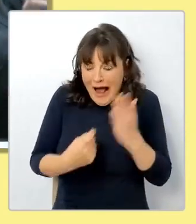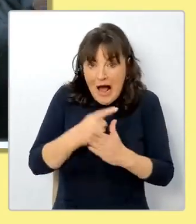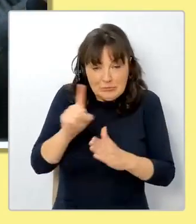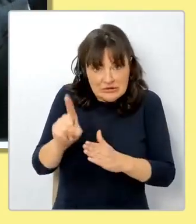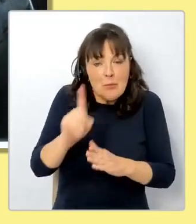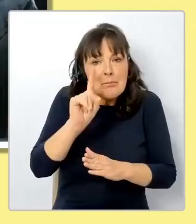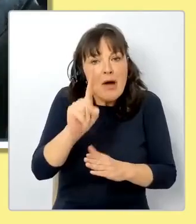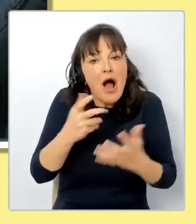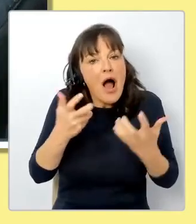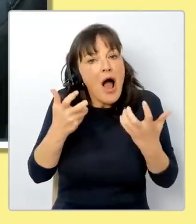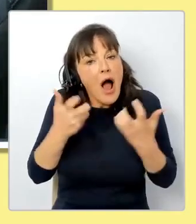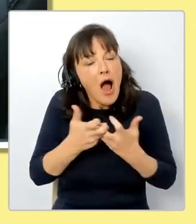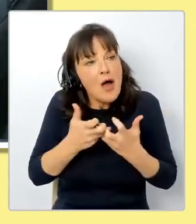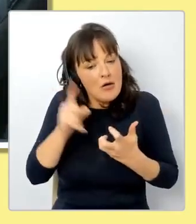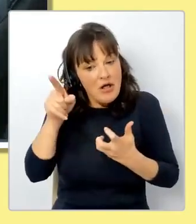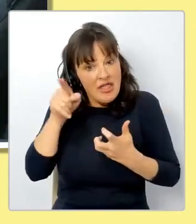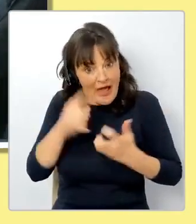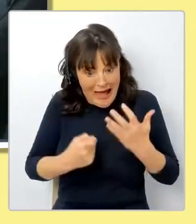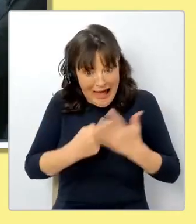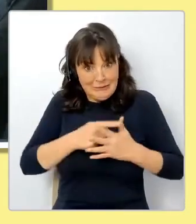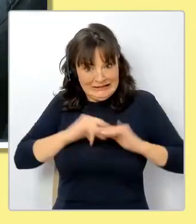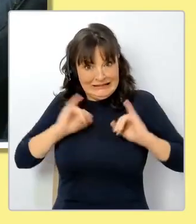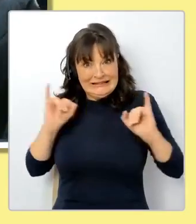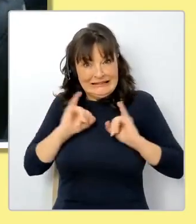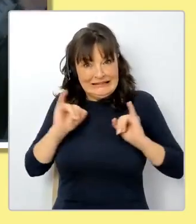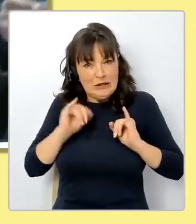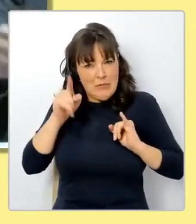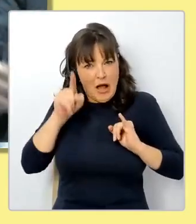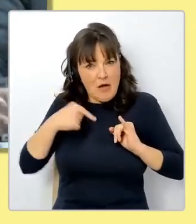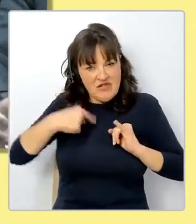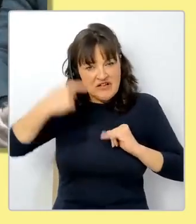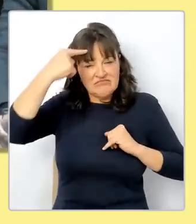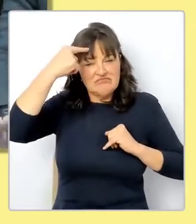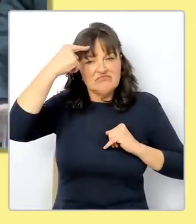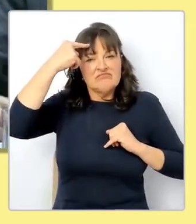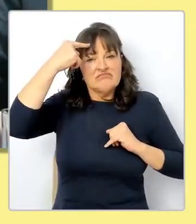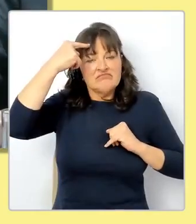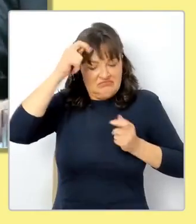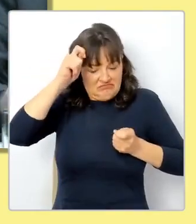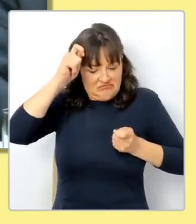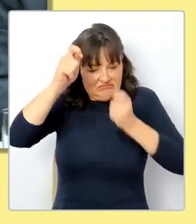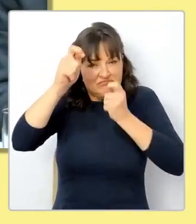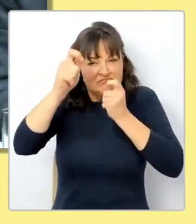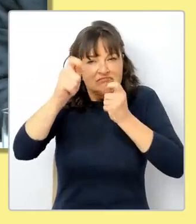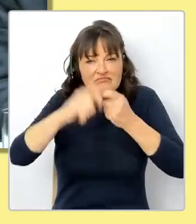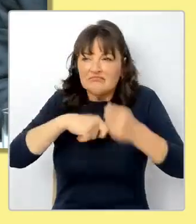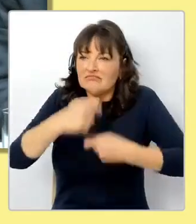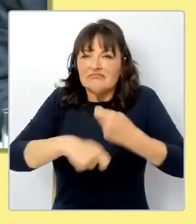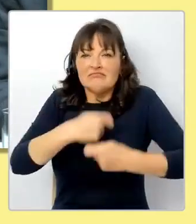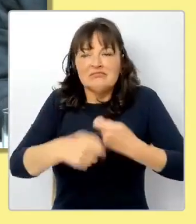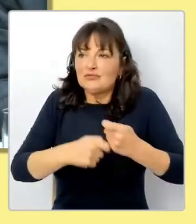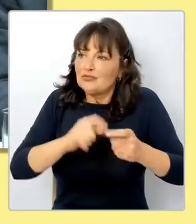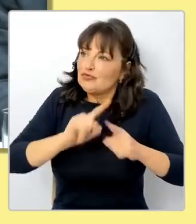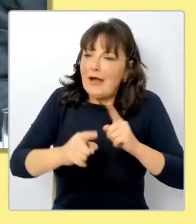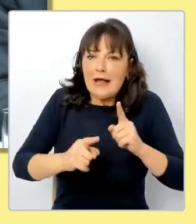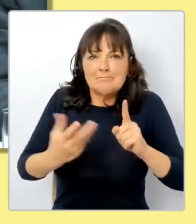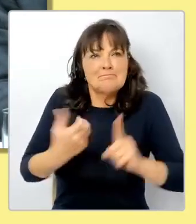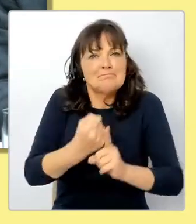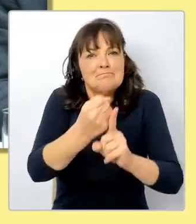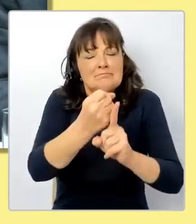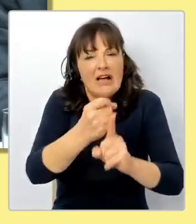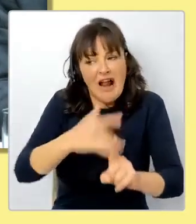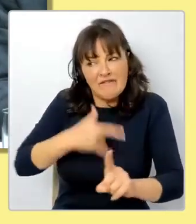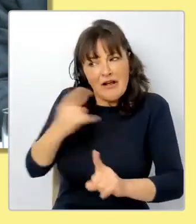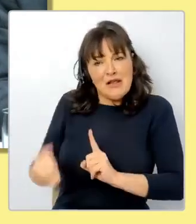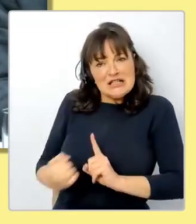putting their lives back together, it was a real, it was a beacon of hope, actually. They were very inspiring that having been through something like that, that they were, we